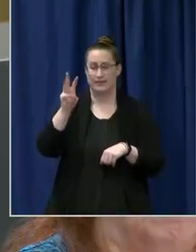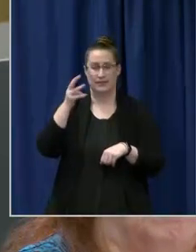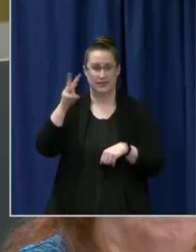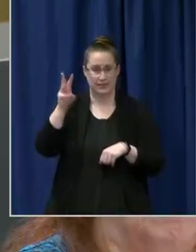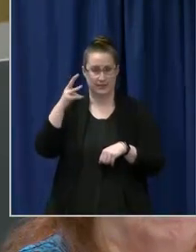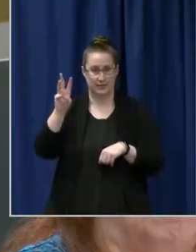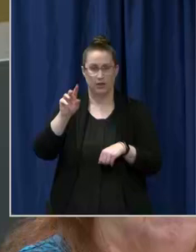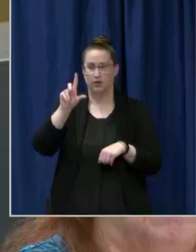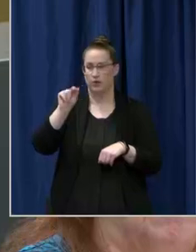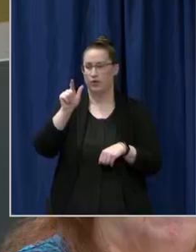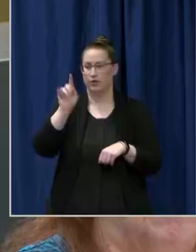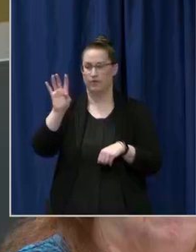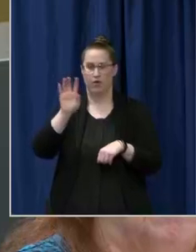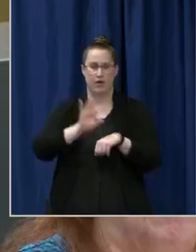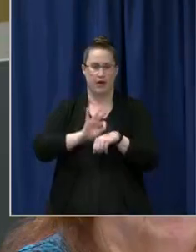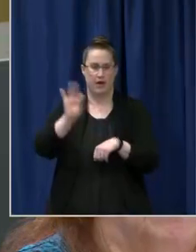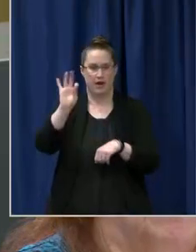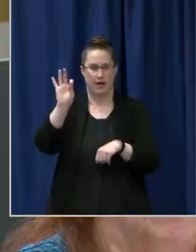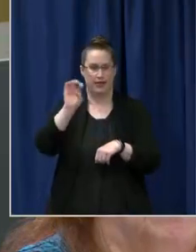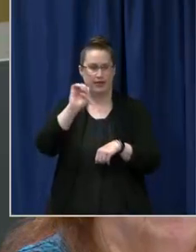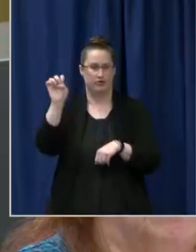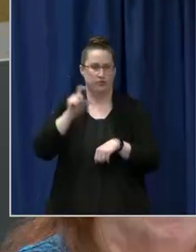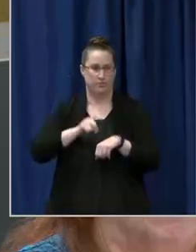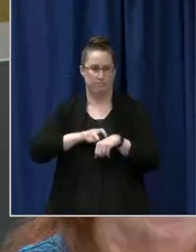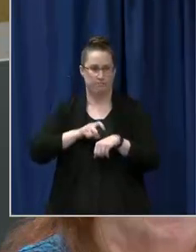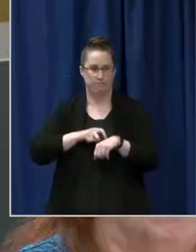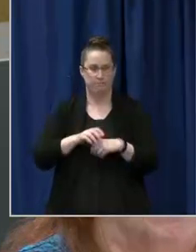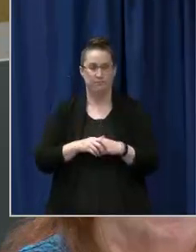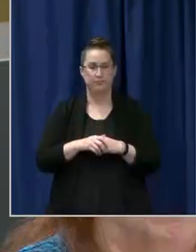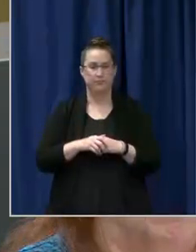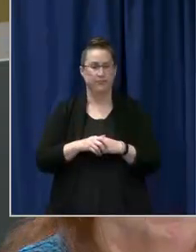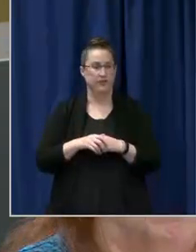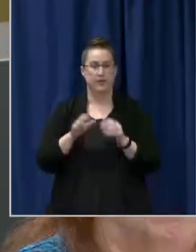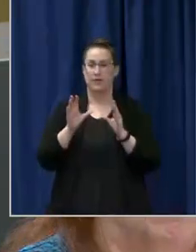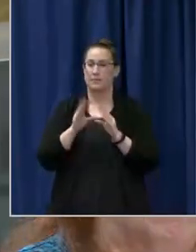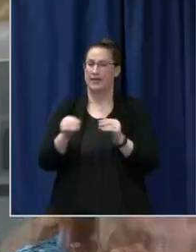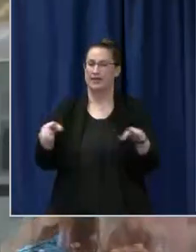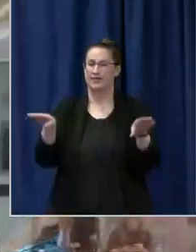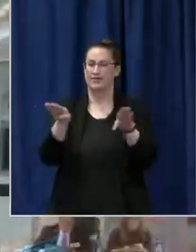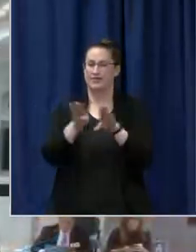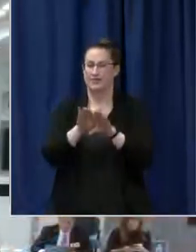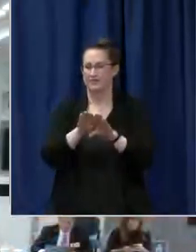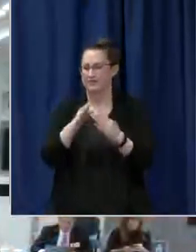16th, 2024 at 9 a.m. Eastern Time. The meeting is adjourned.